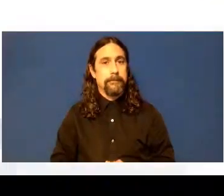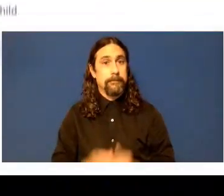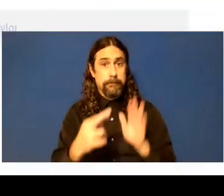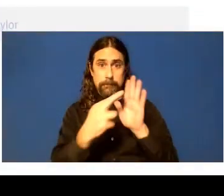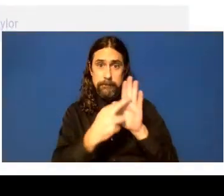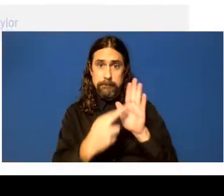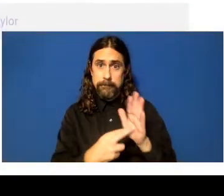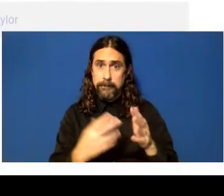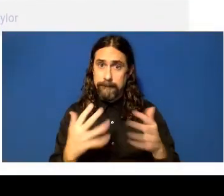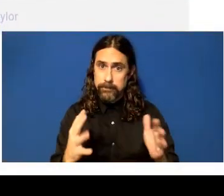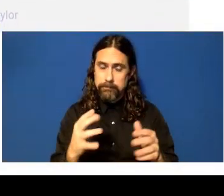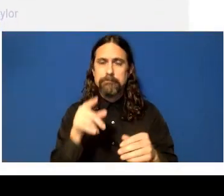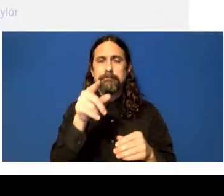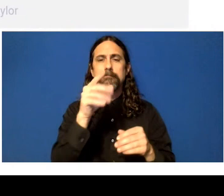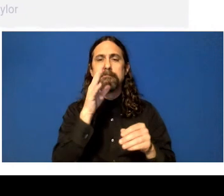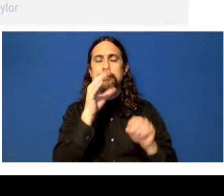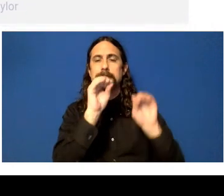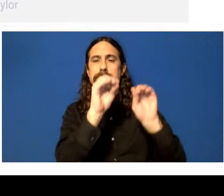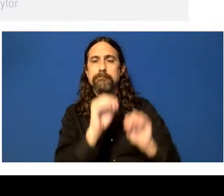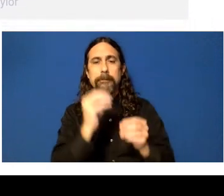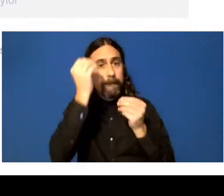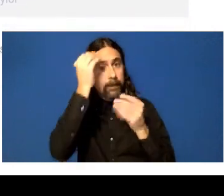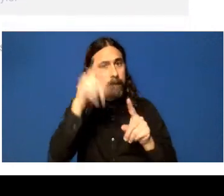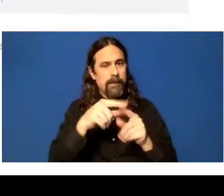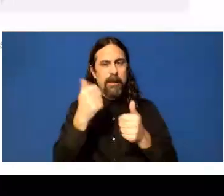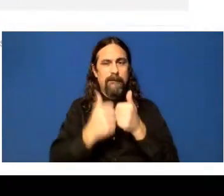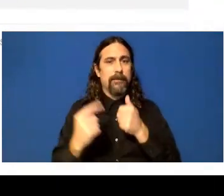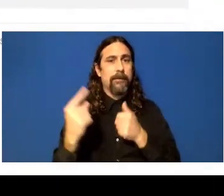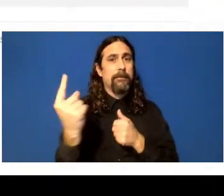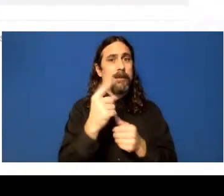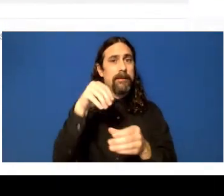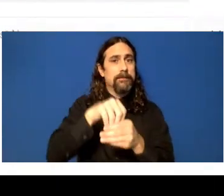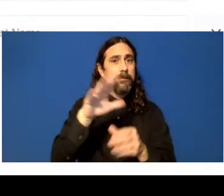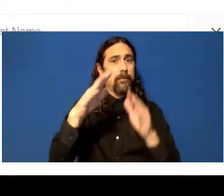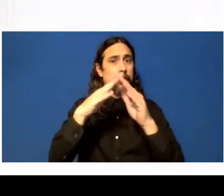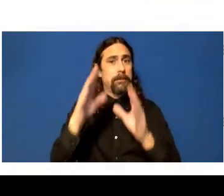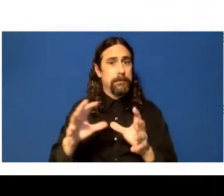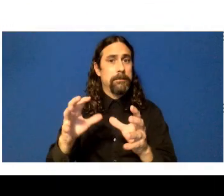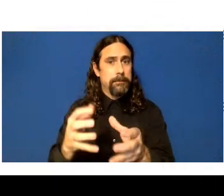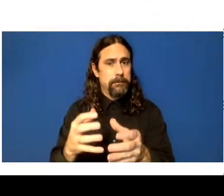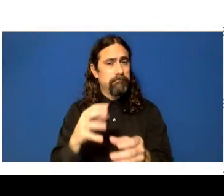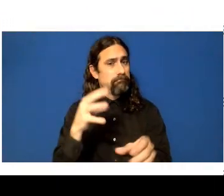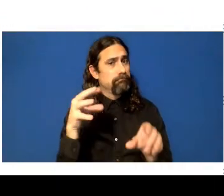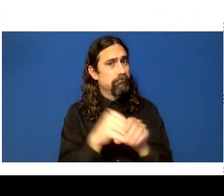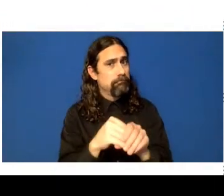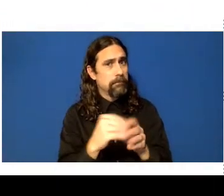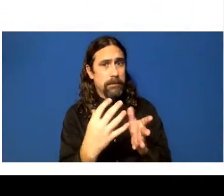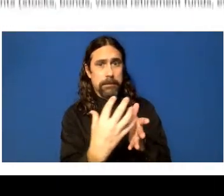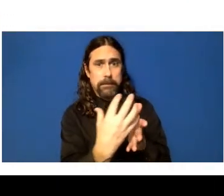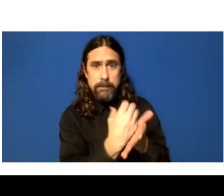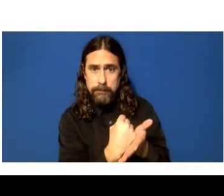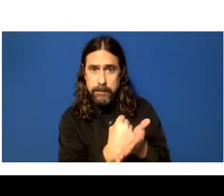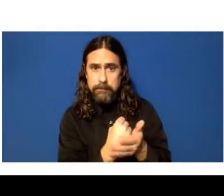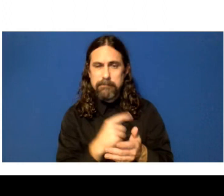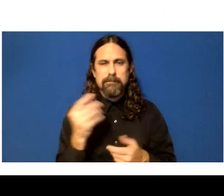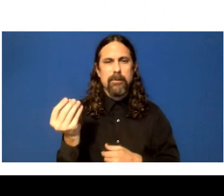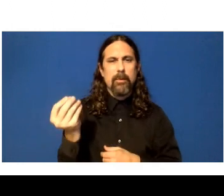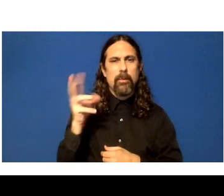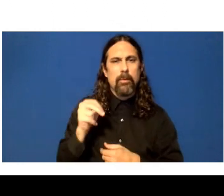Once you register, you'll provide information about everyone in your household, including income,